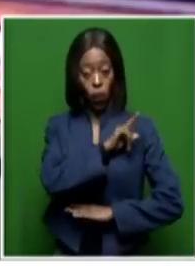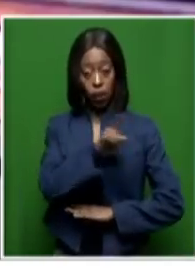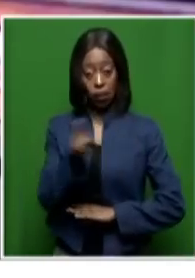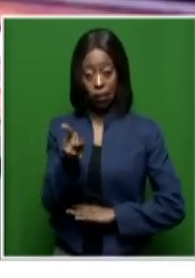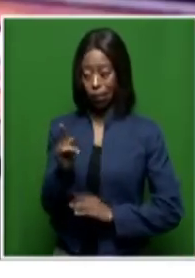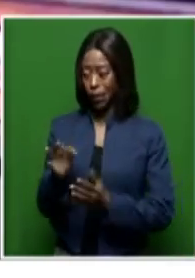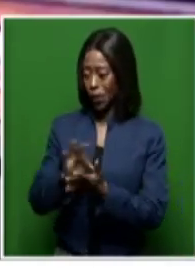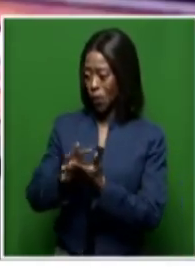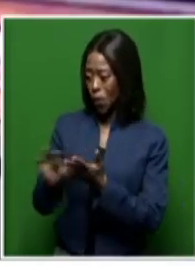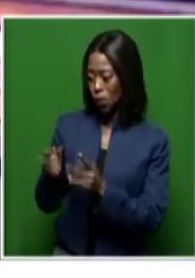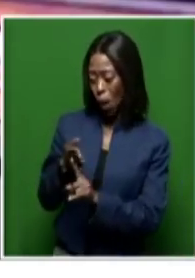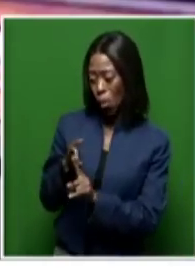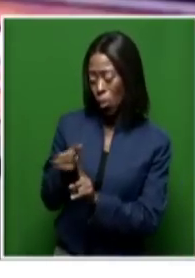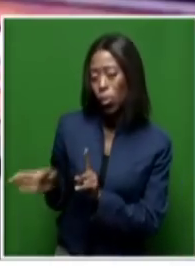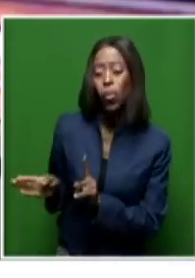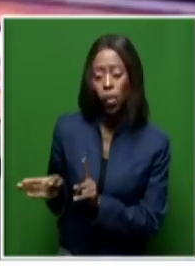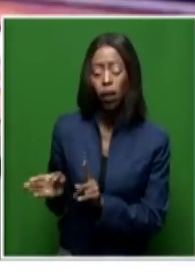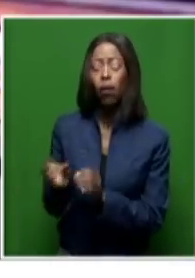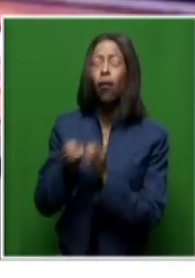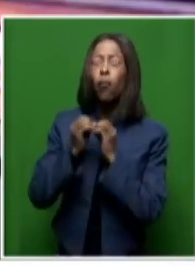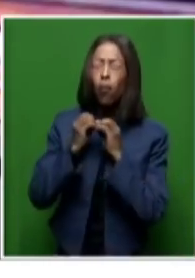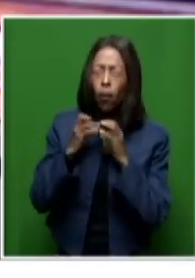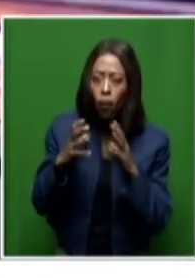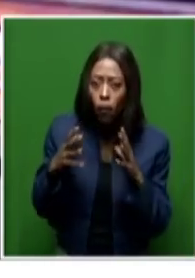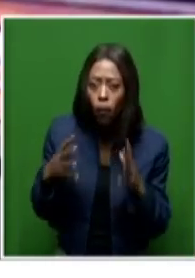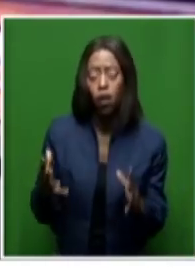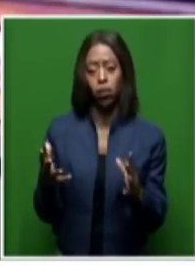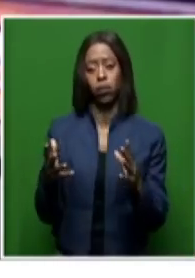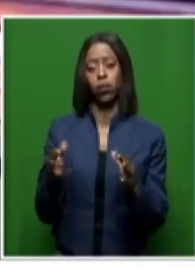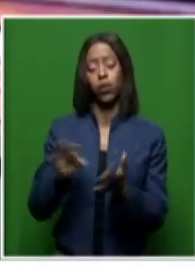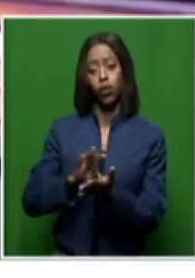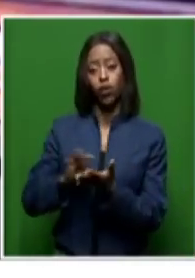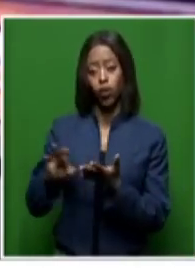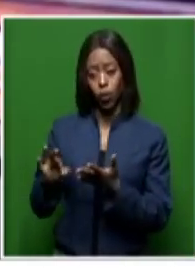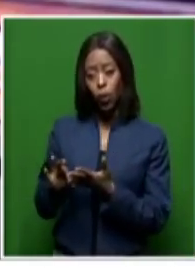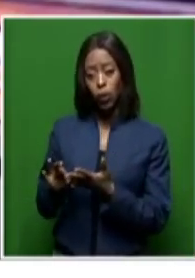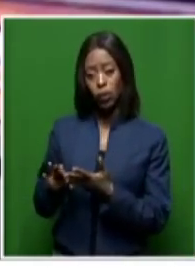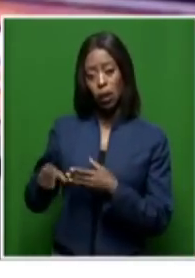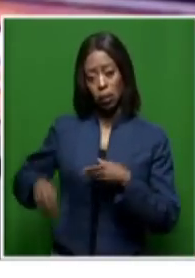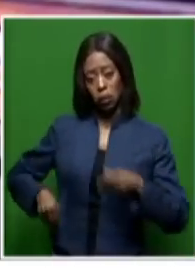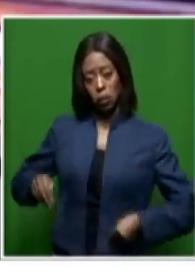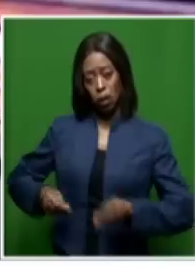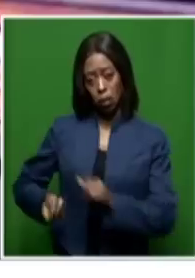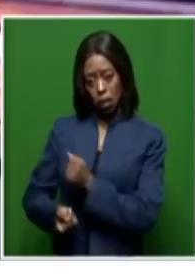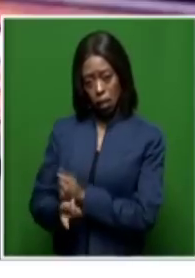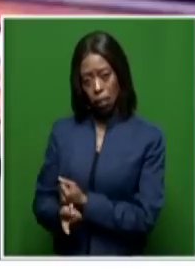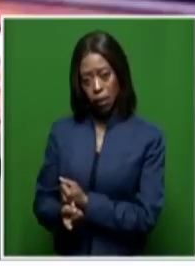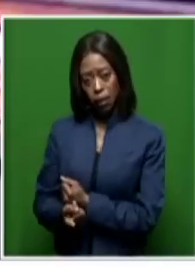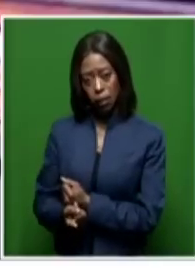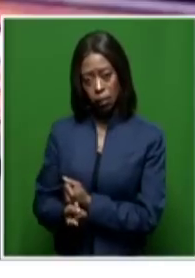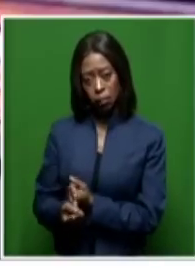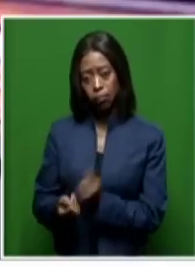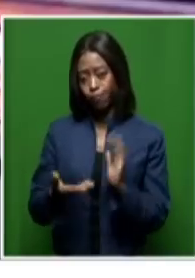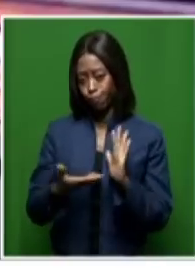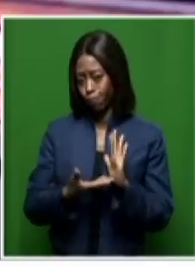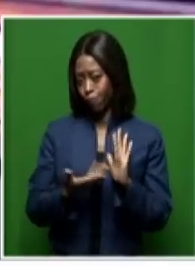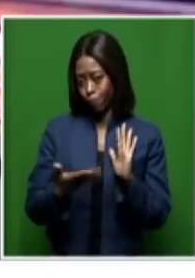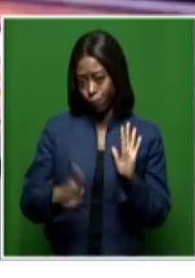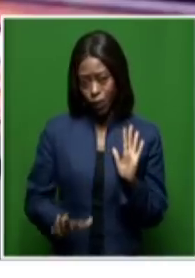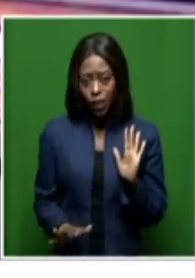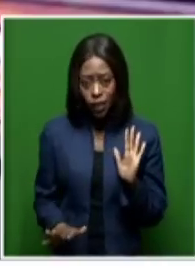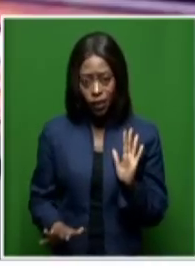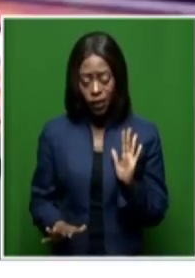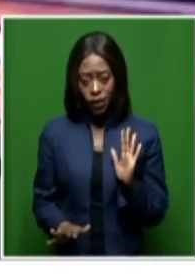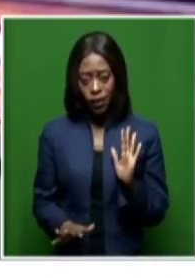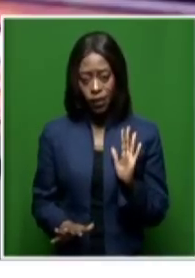irregular contracts, massive irregular contracts at PRASA during the years of state capture, we can show you that, which have